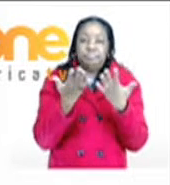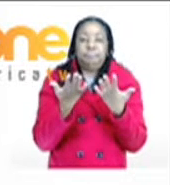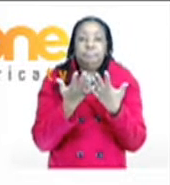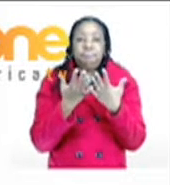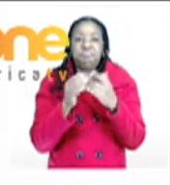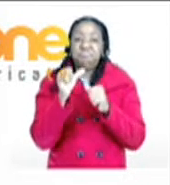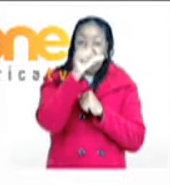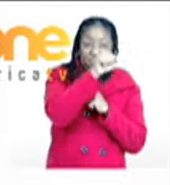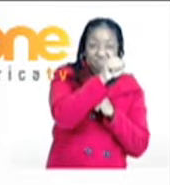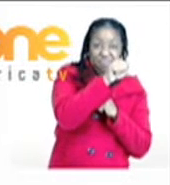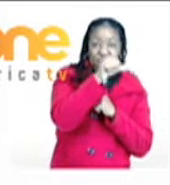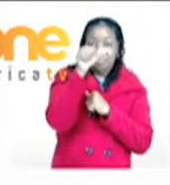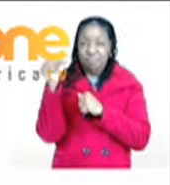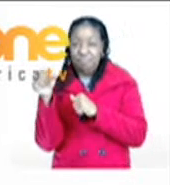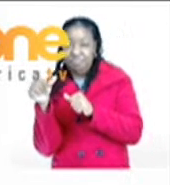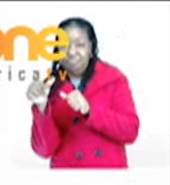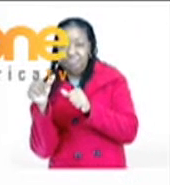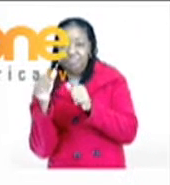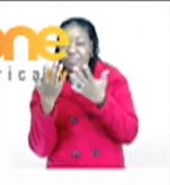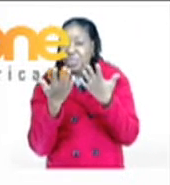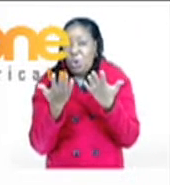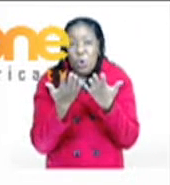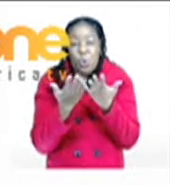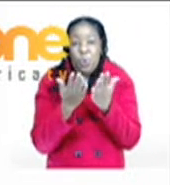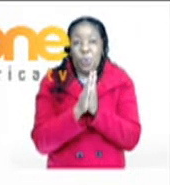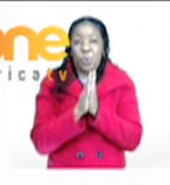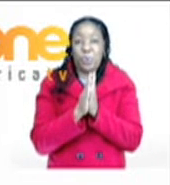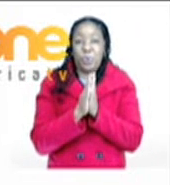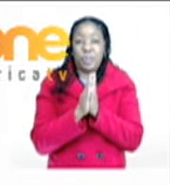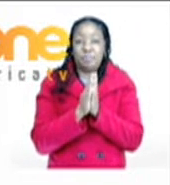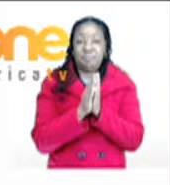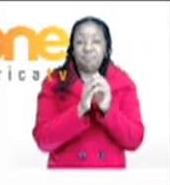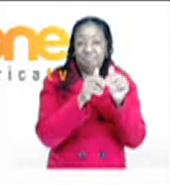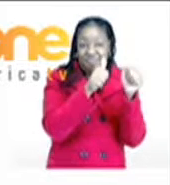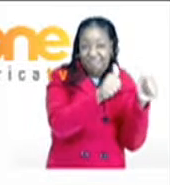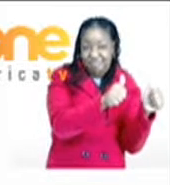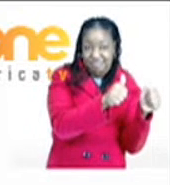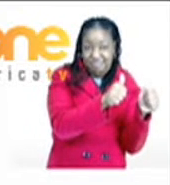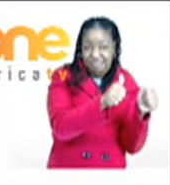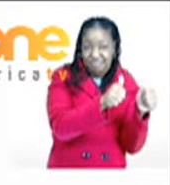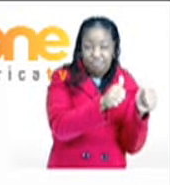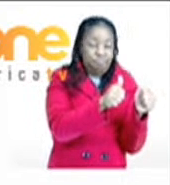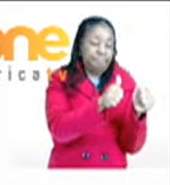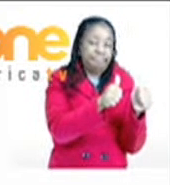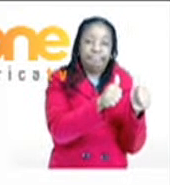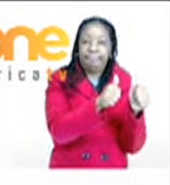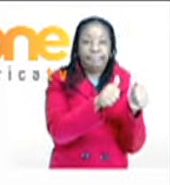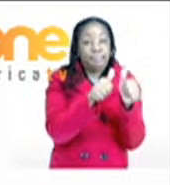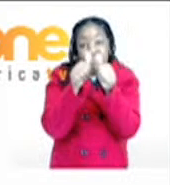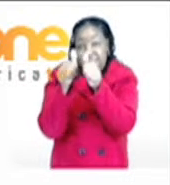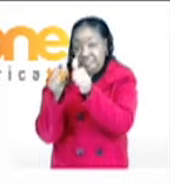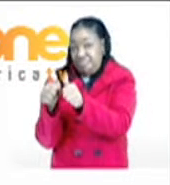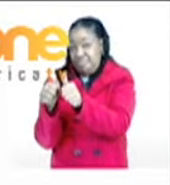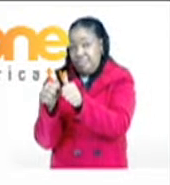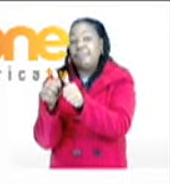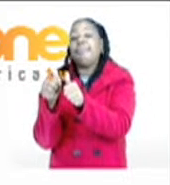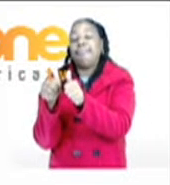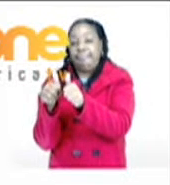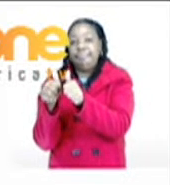8 and see if it can fit in on the left-hand side or on the right-hand